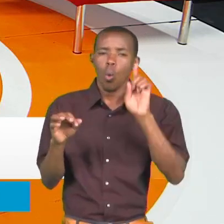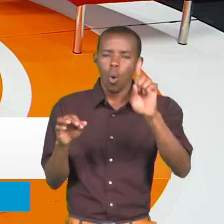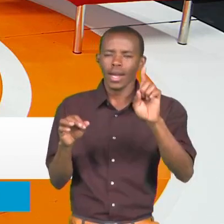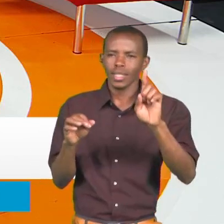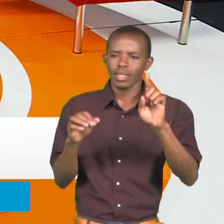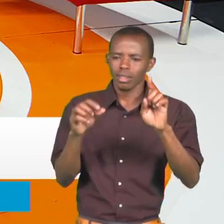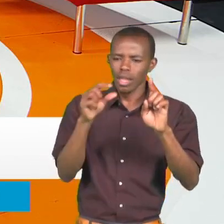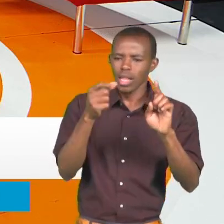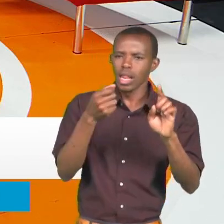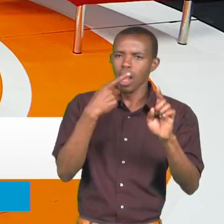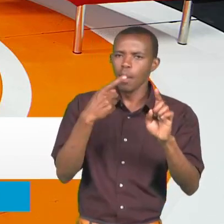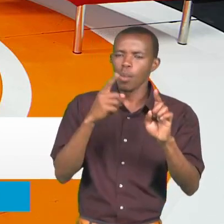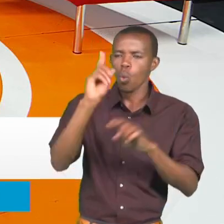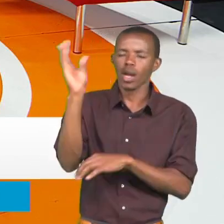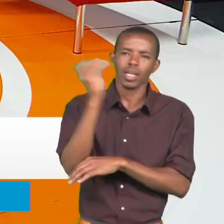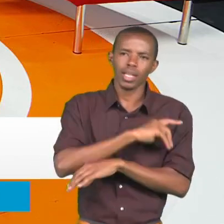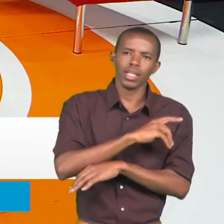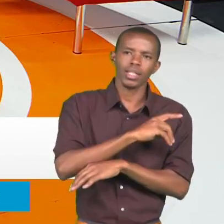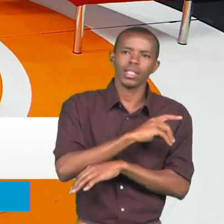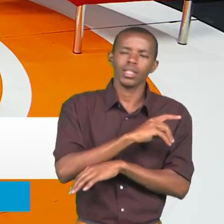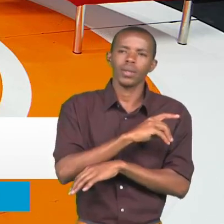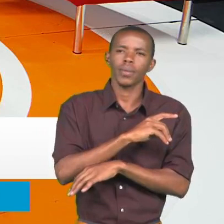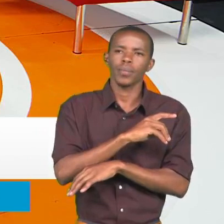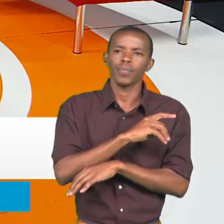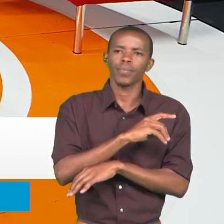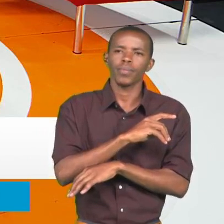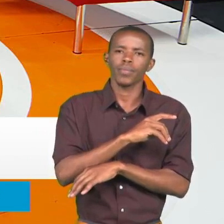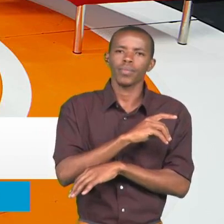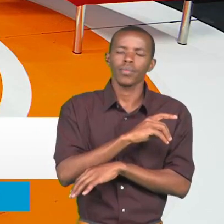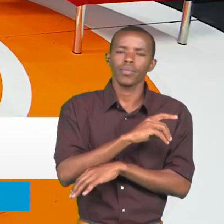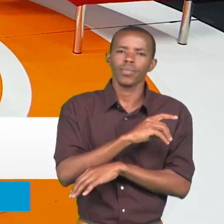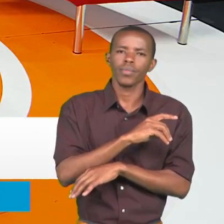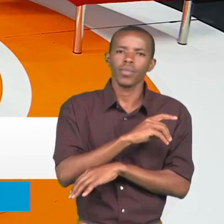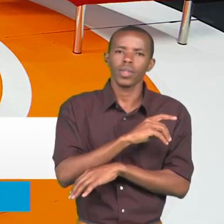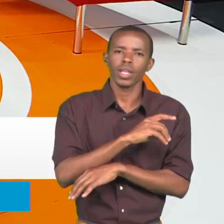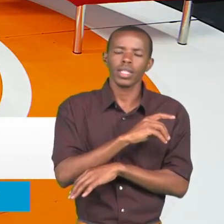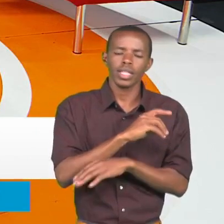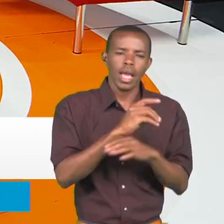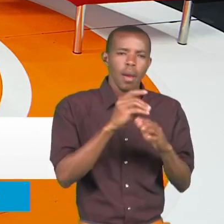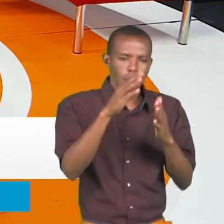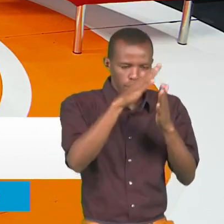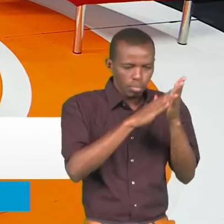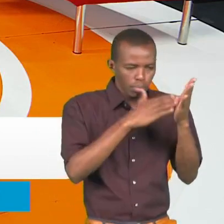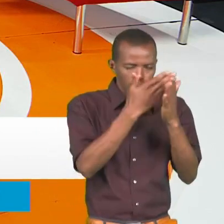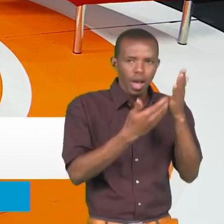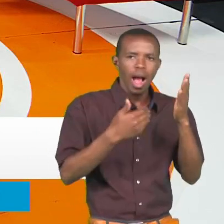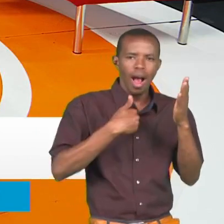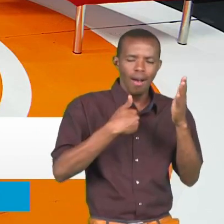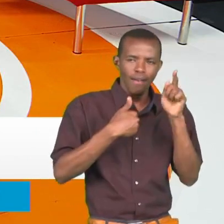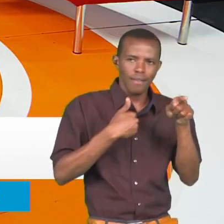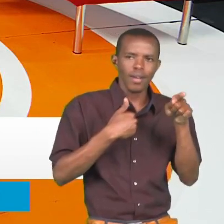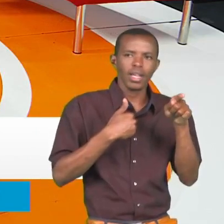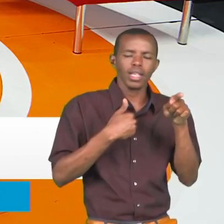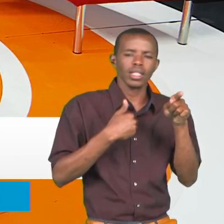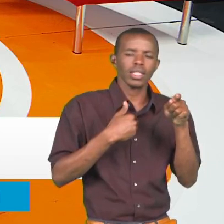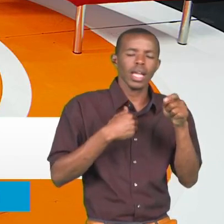One tab a day? One tablet a day. Okay. It's taken at a scheduled time. If you agree to take it, if it's